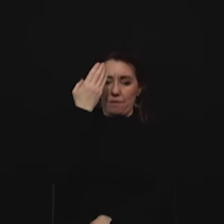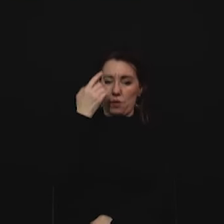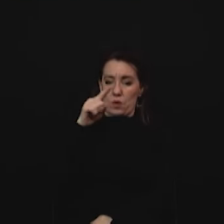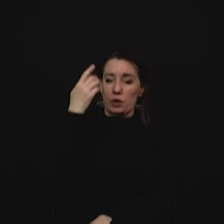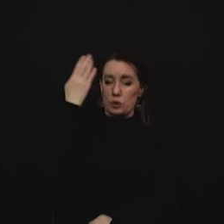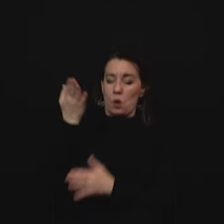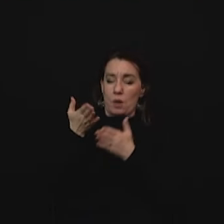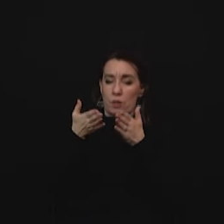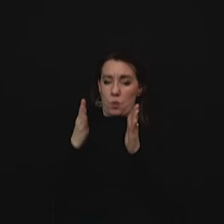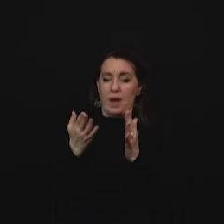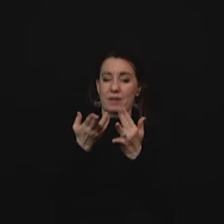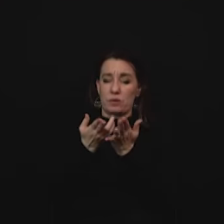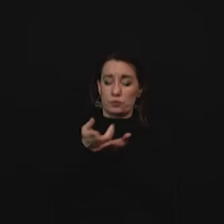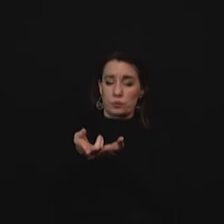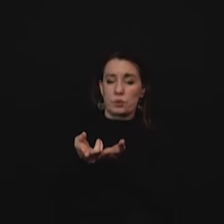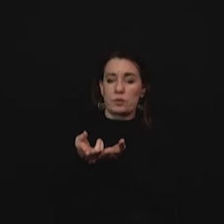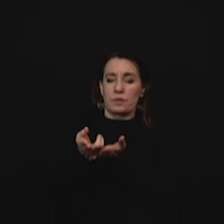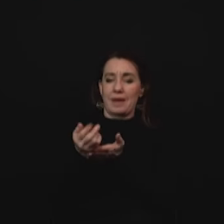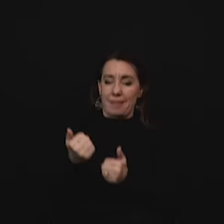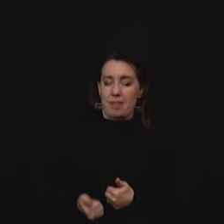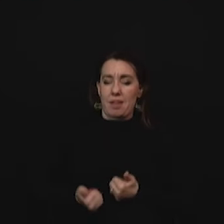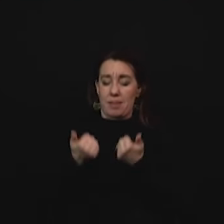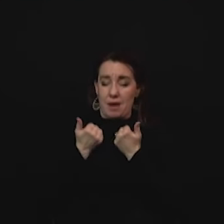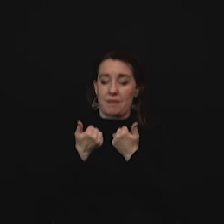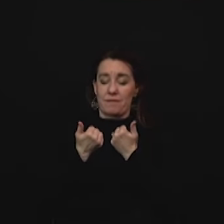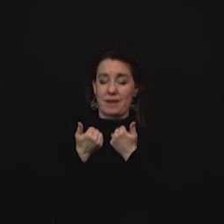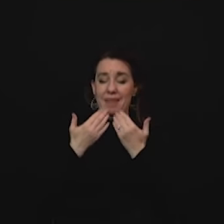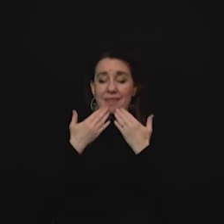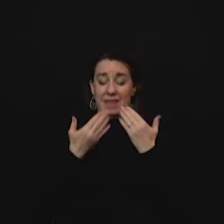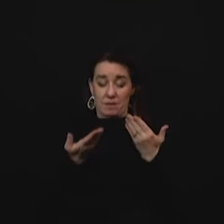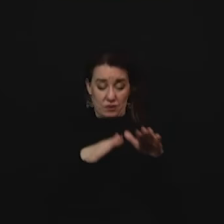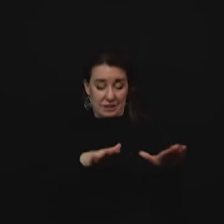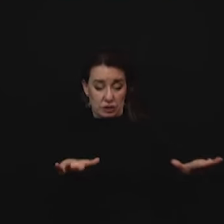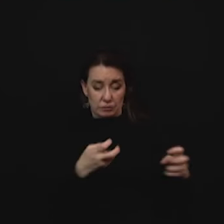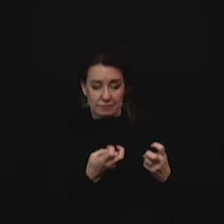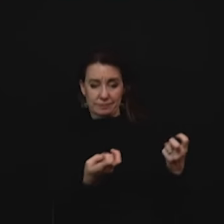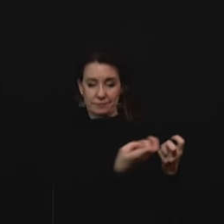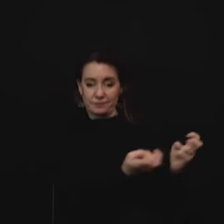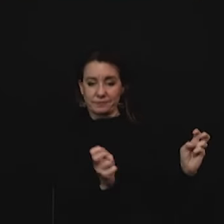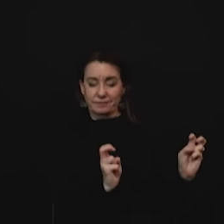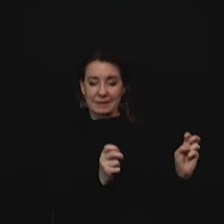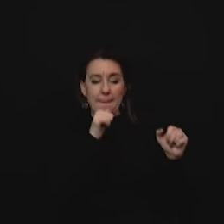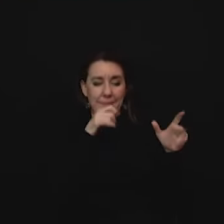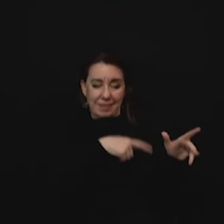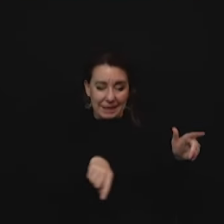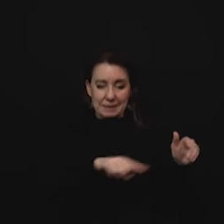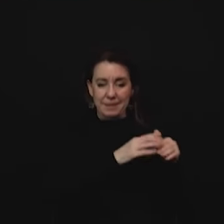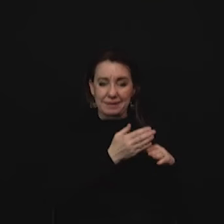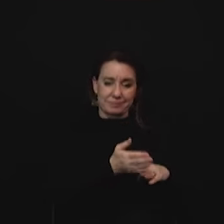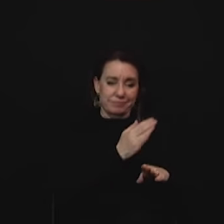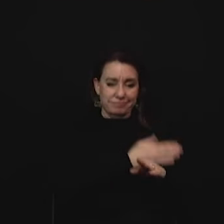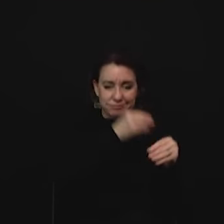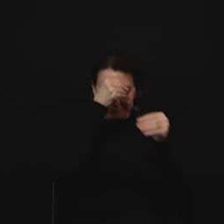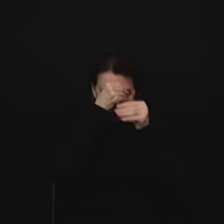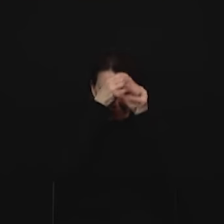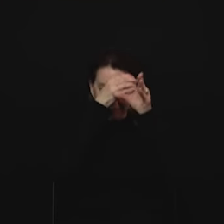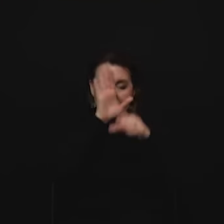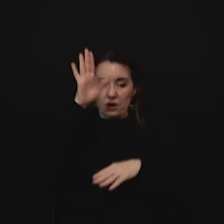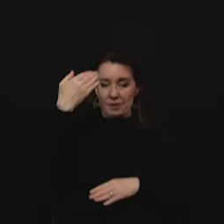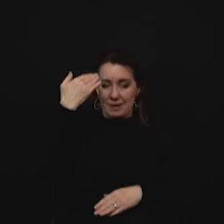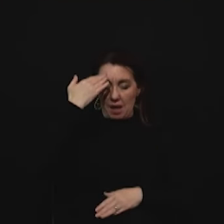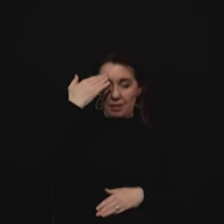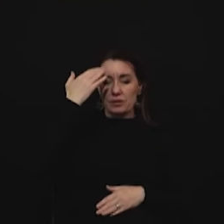way and the truth and the life. Lord, thank you for these children. Bless them. May they continue to grow in their knowledge of you and their